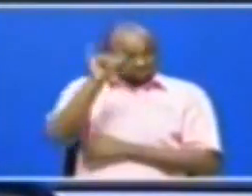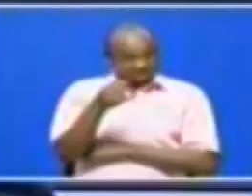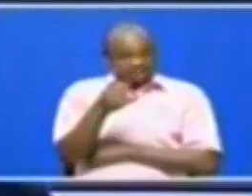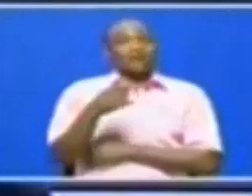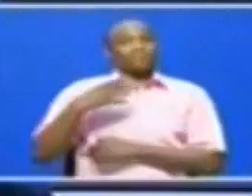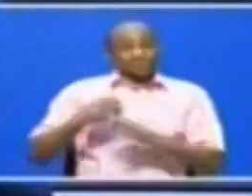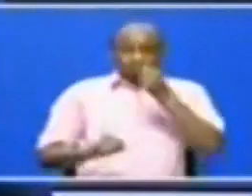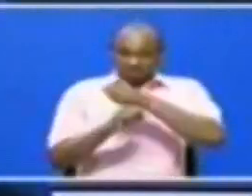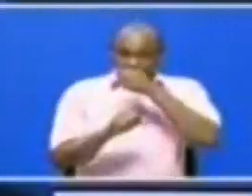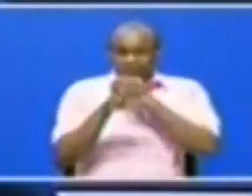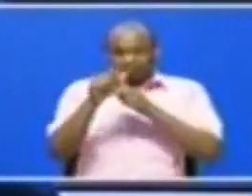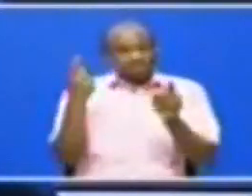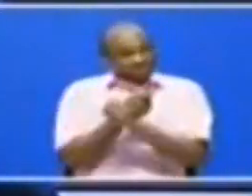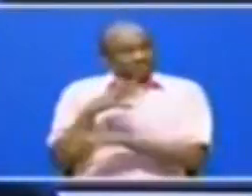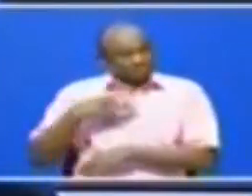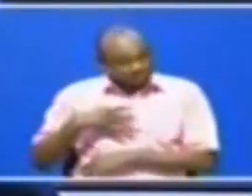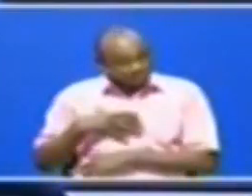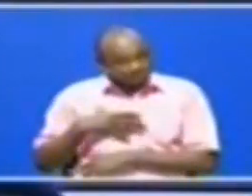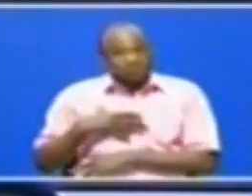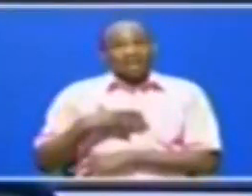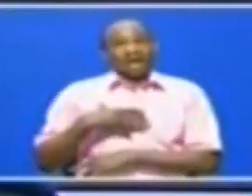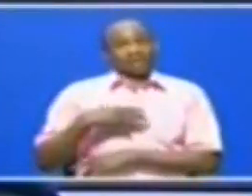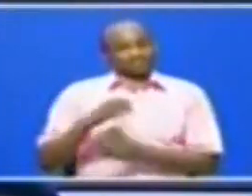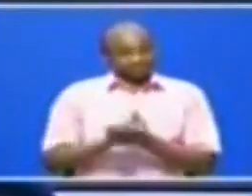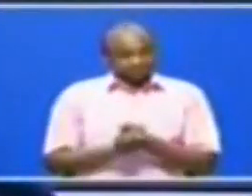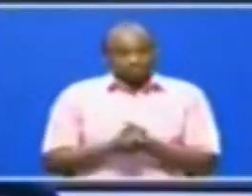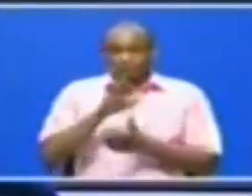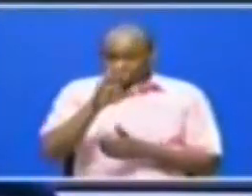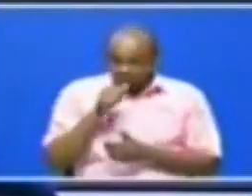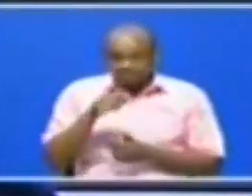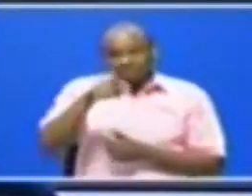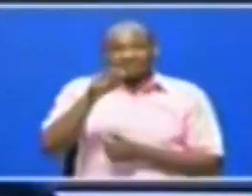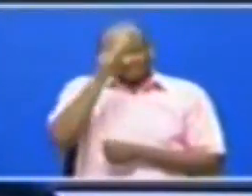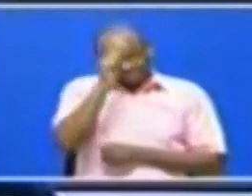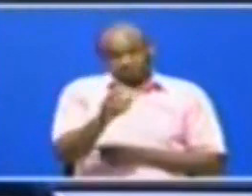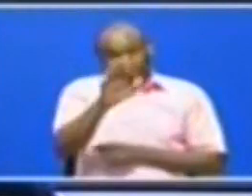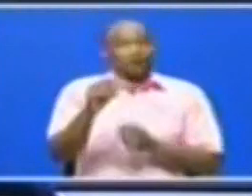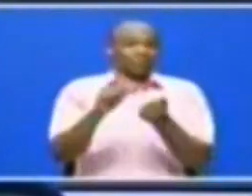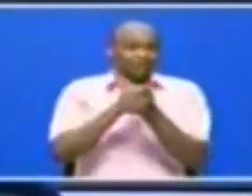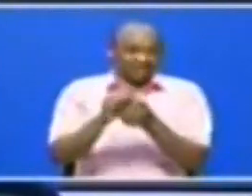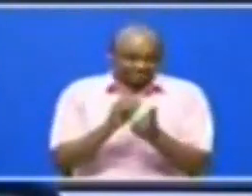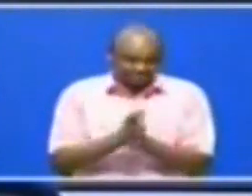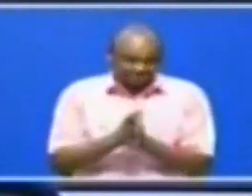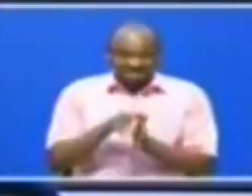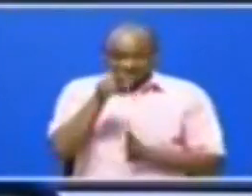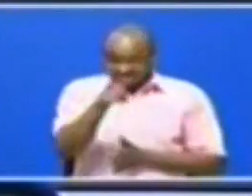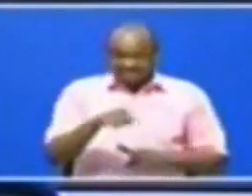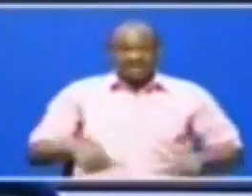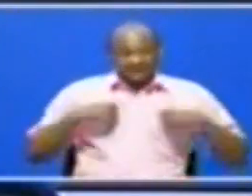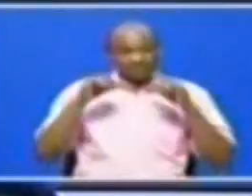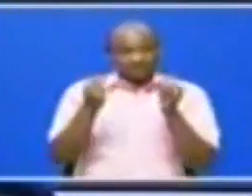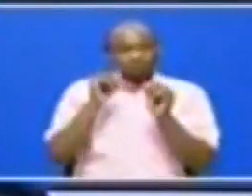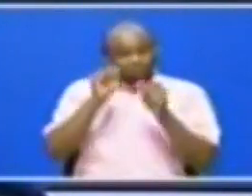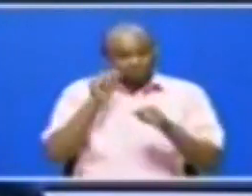support both from likely and also unlikely quarters following his landmark ruling on Friday. In this live broadcast, we